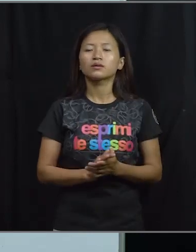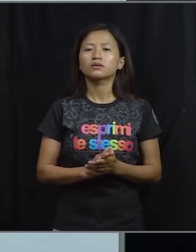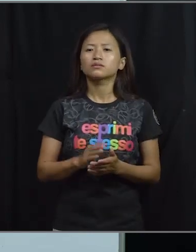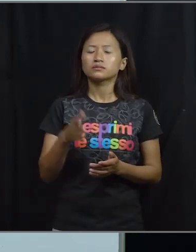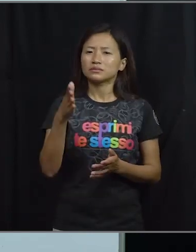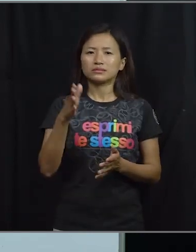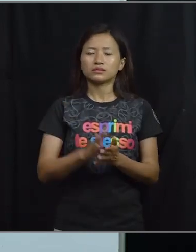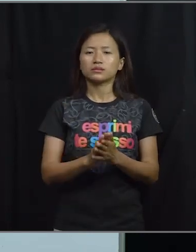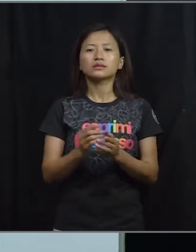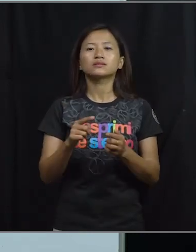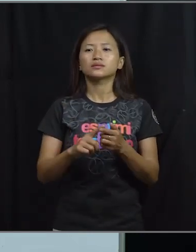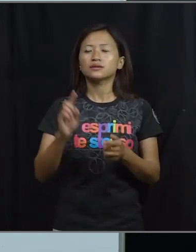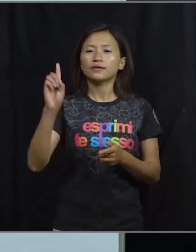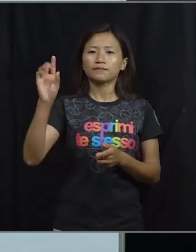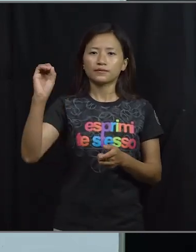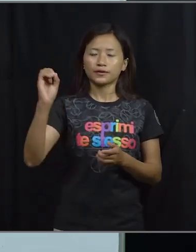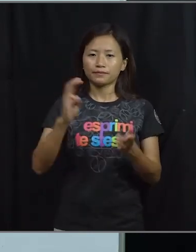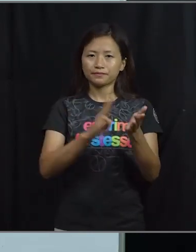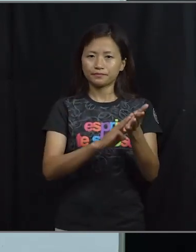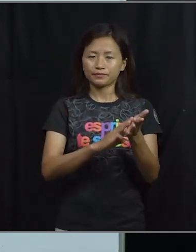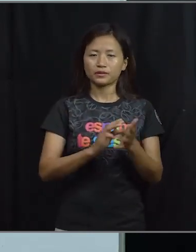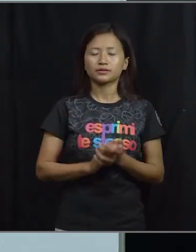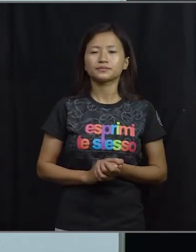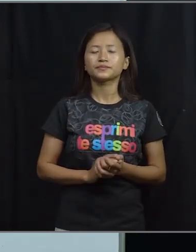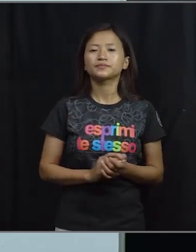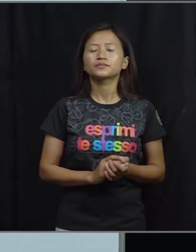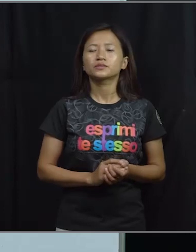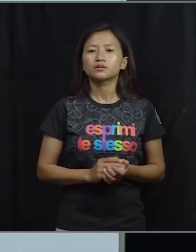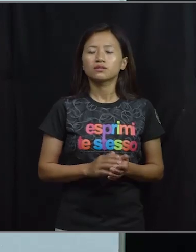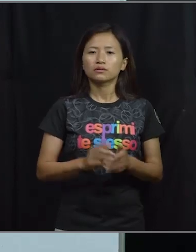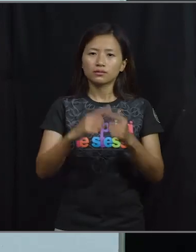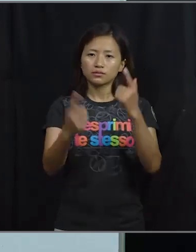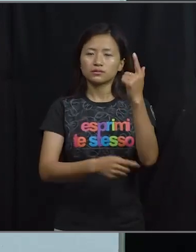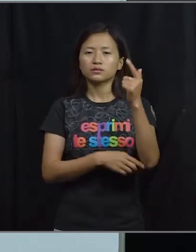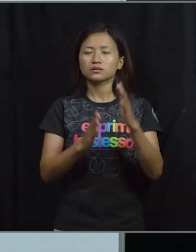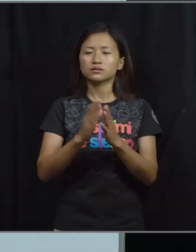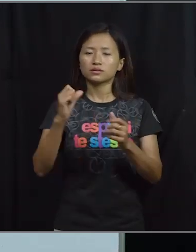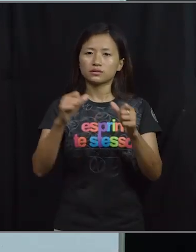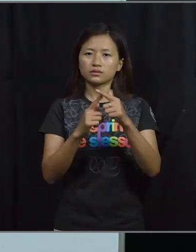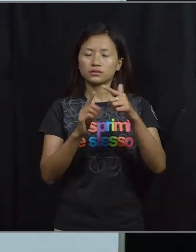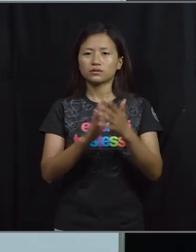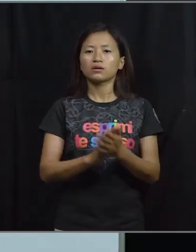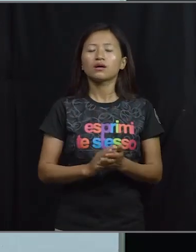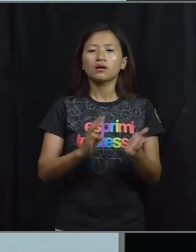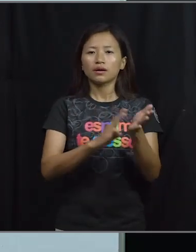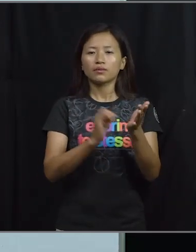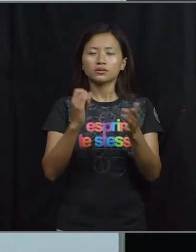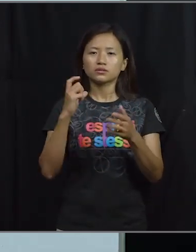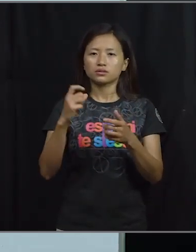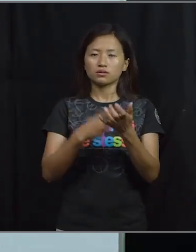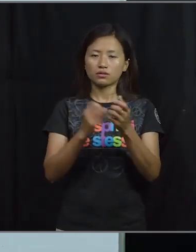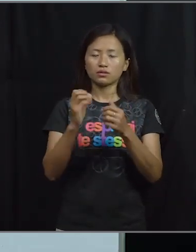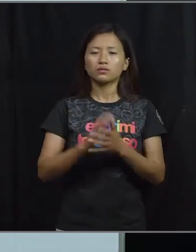not exceed 10 million. And the last category of enterprise based on size is micro